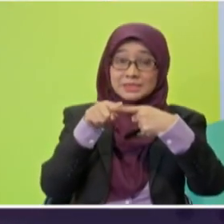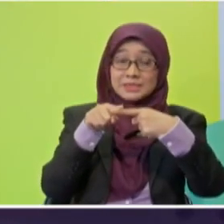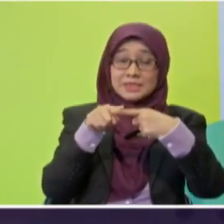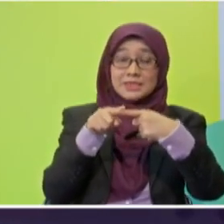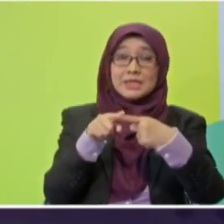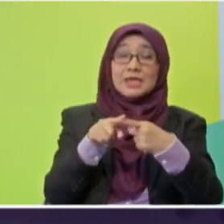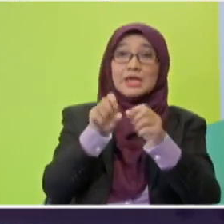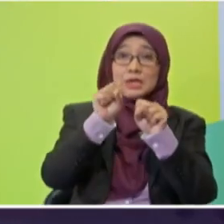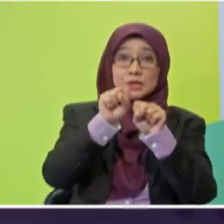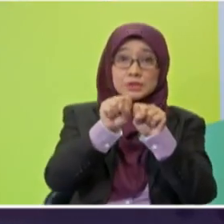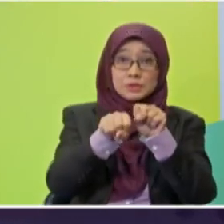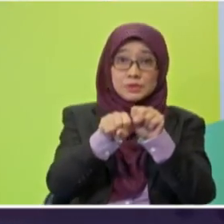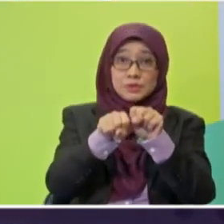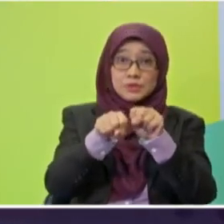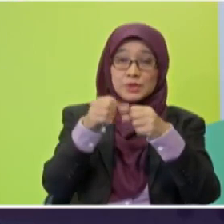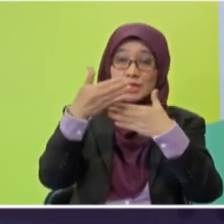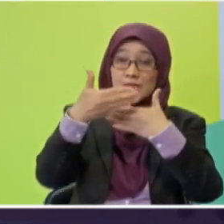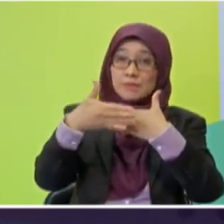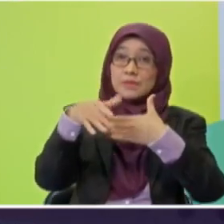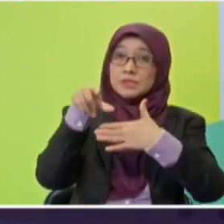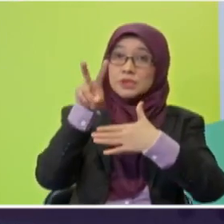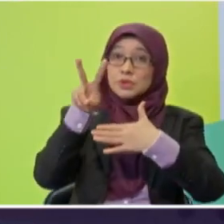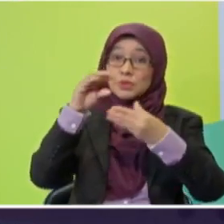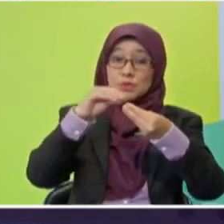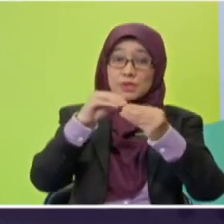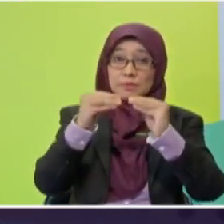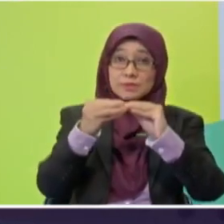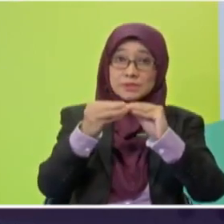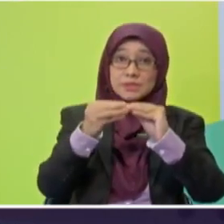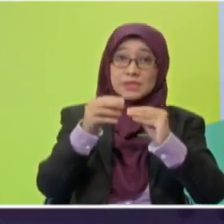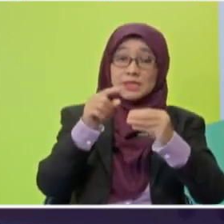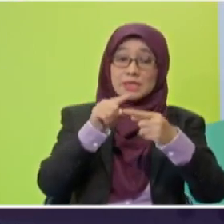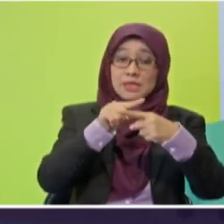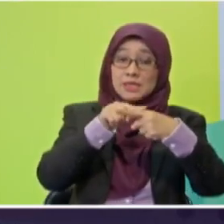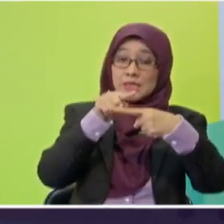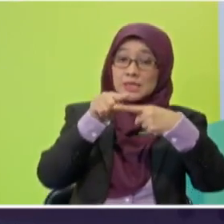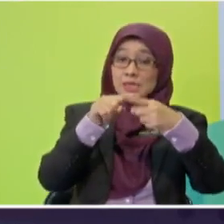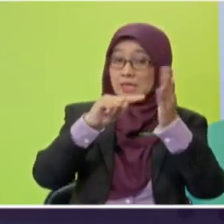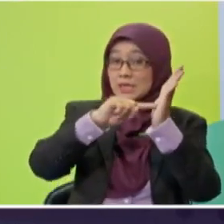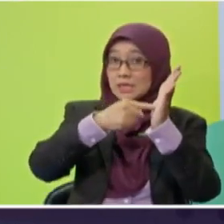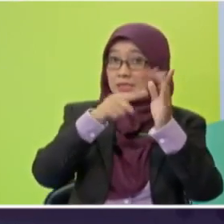So, we move after 2 numbers, okay, after 2 places, we put the decimal here.